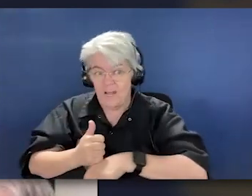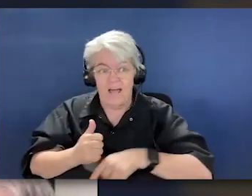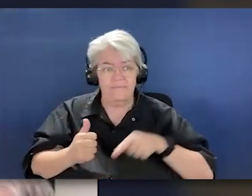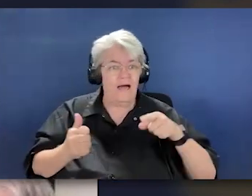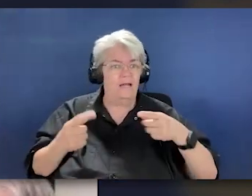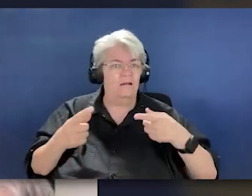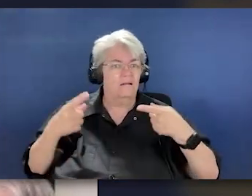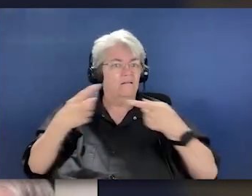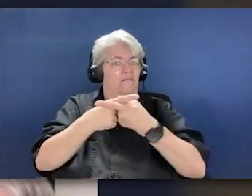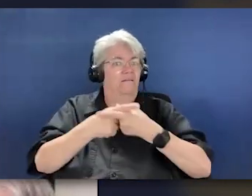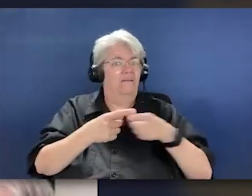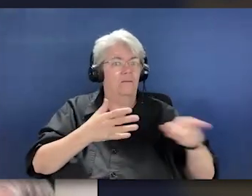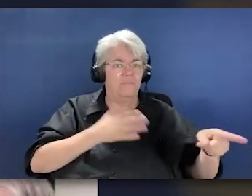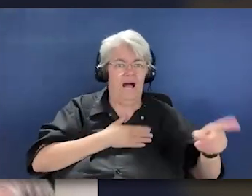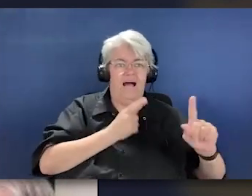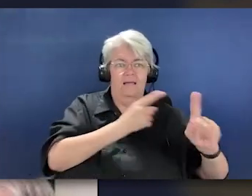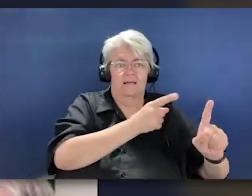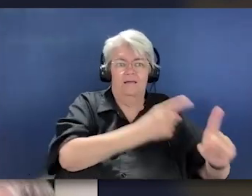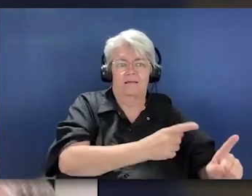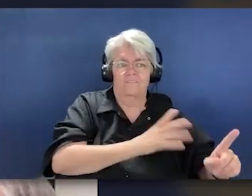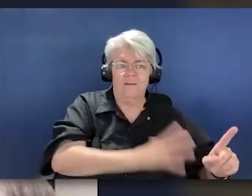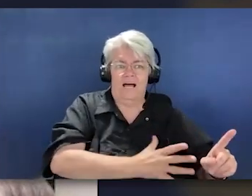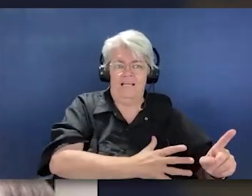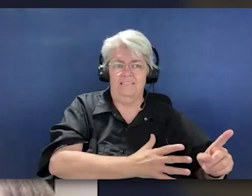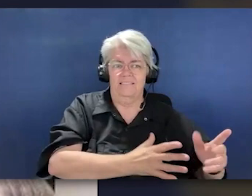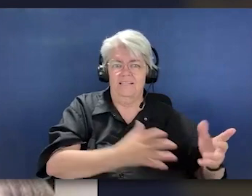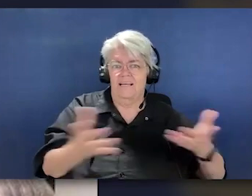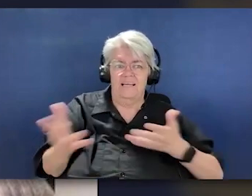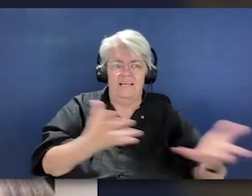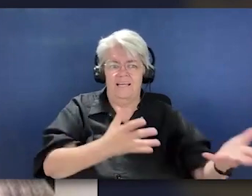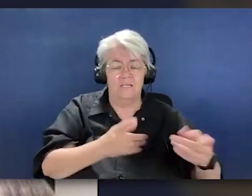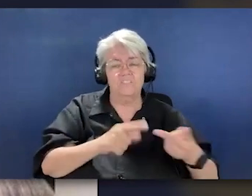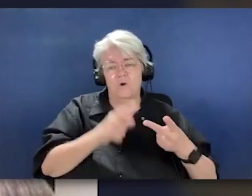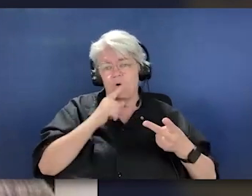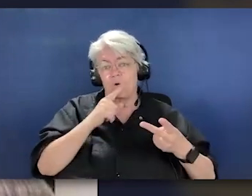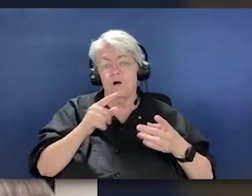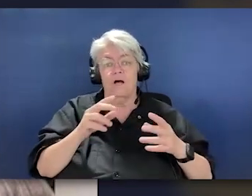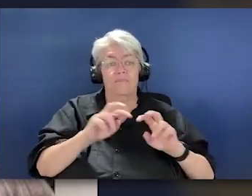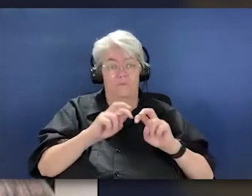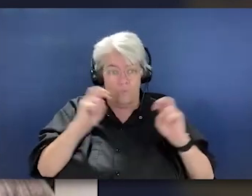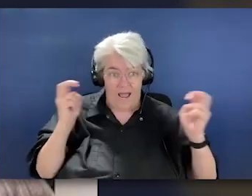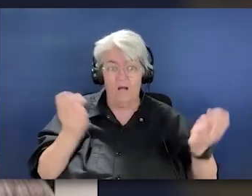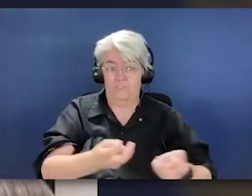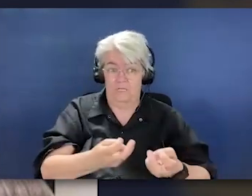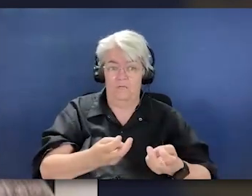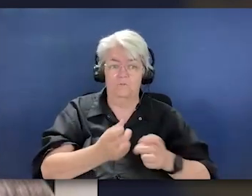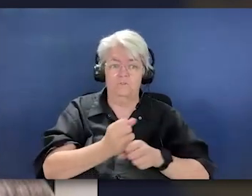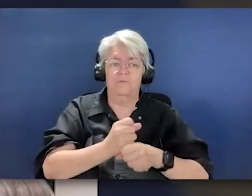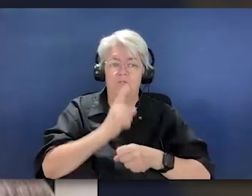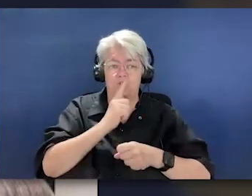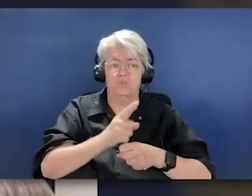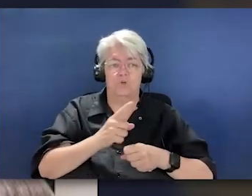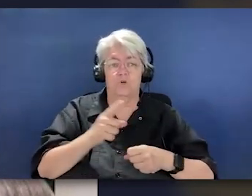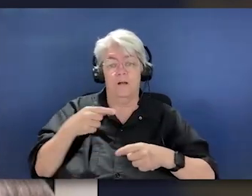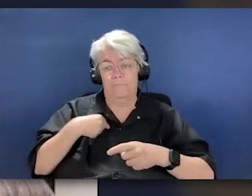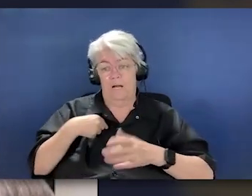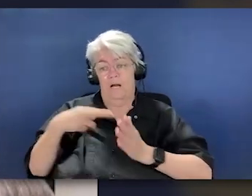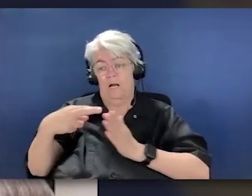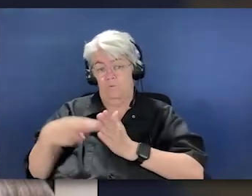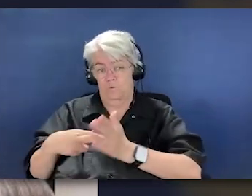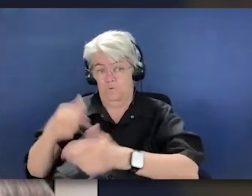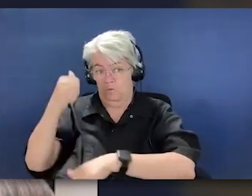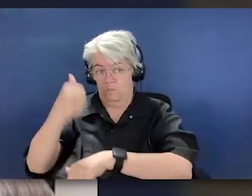fact a community and an institution. And so the roundtable has been established to make sure that, you